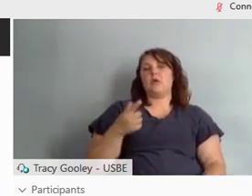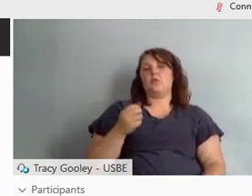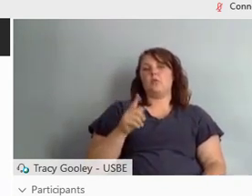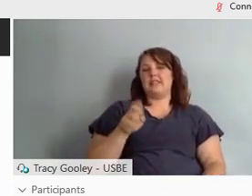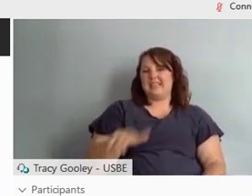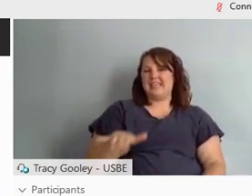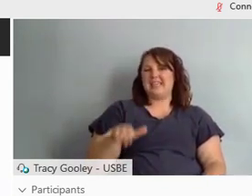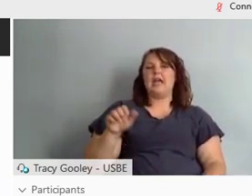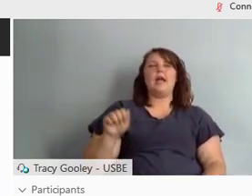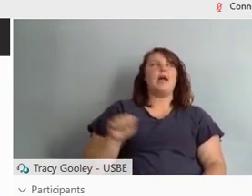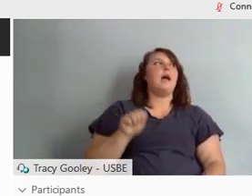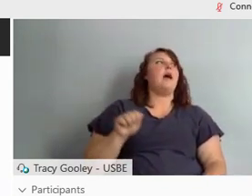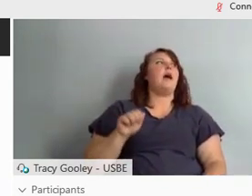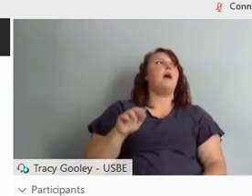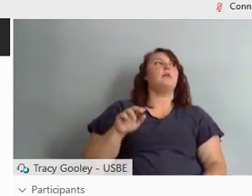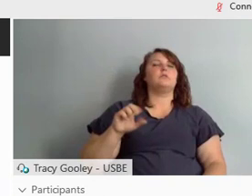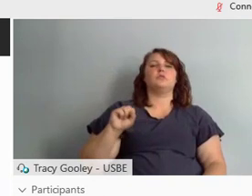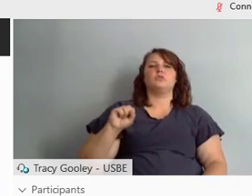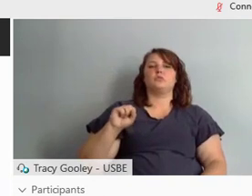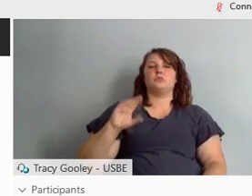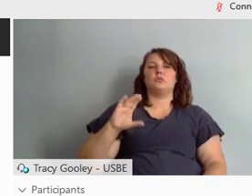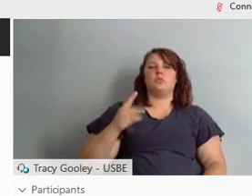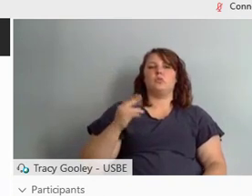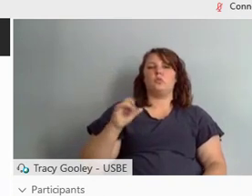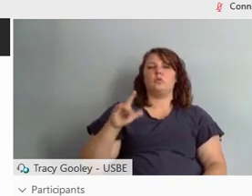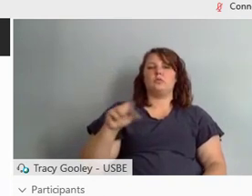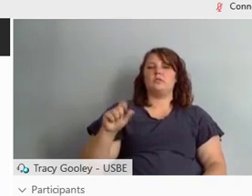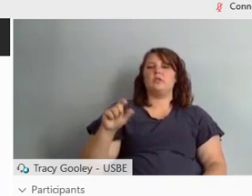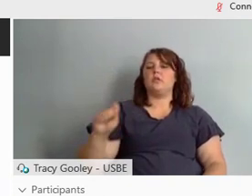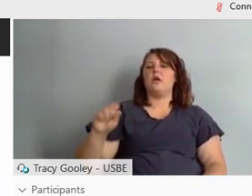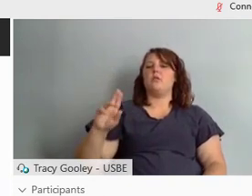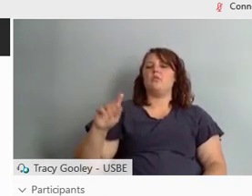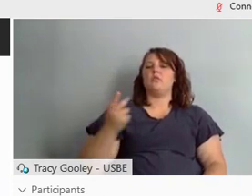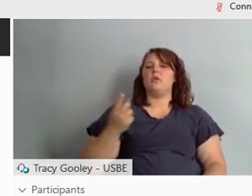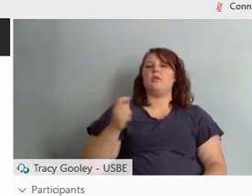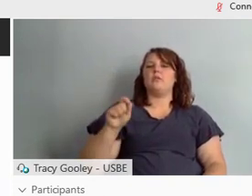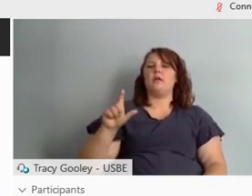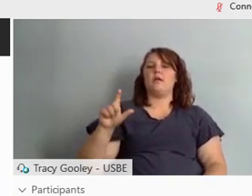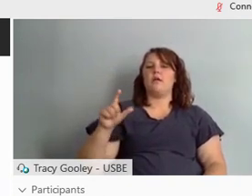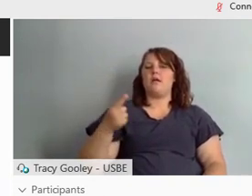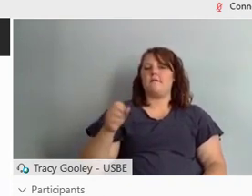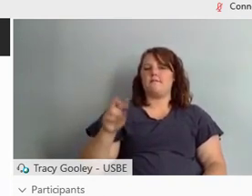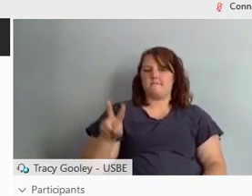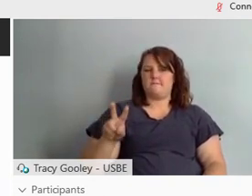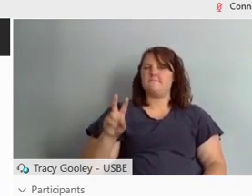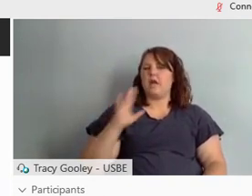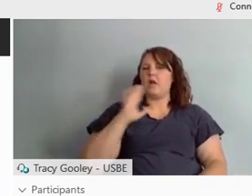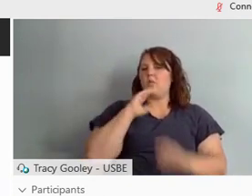tracy.gooley@schools.utah.gov, I will email you both the rubric and the scoring guide.